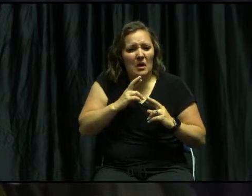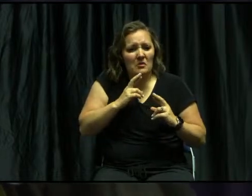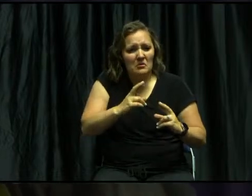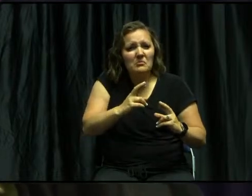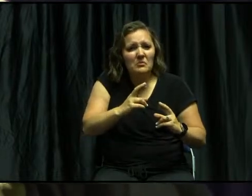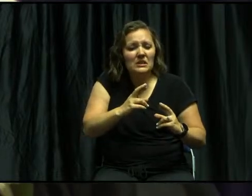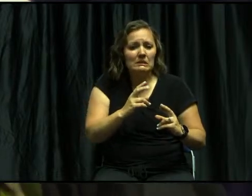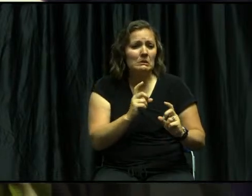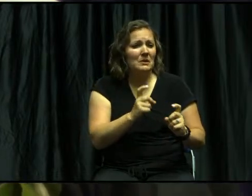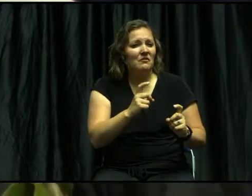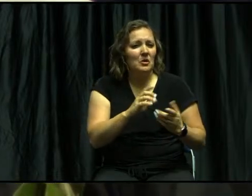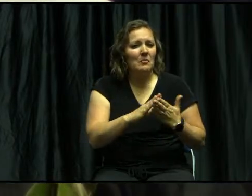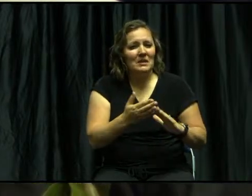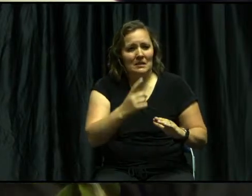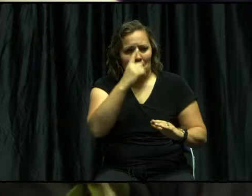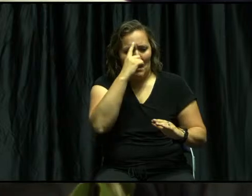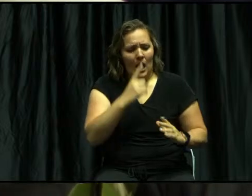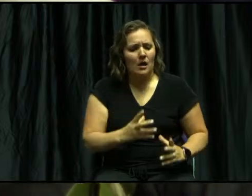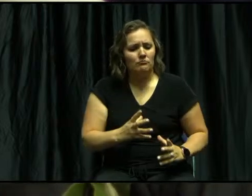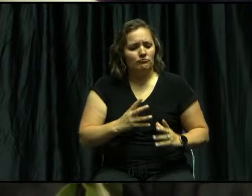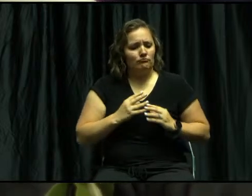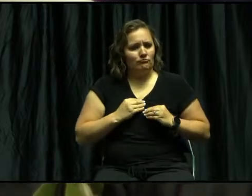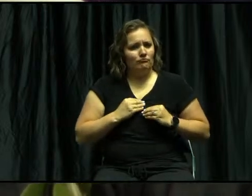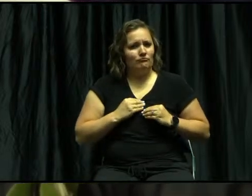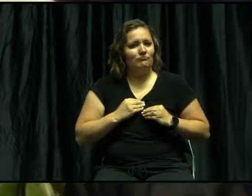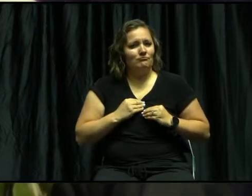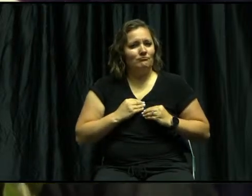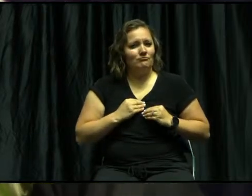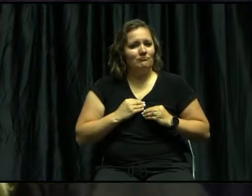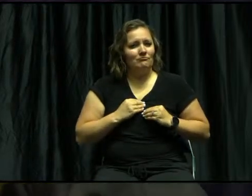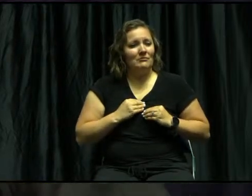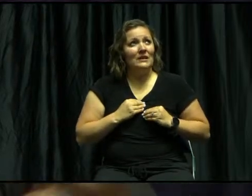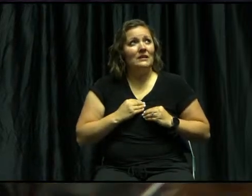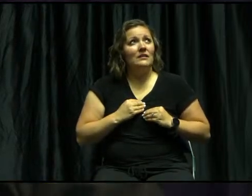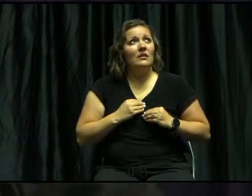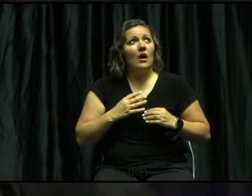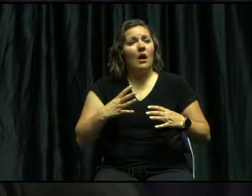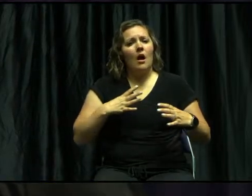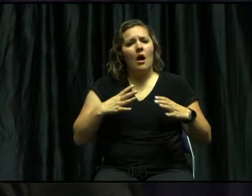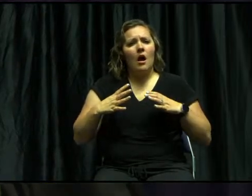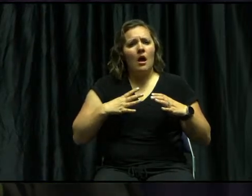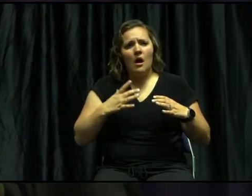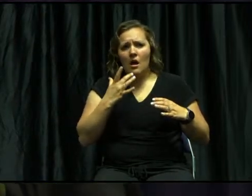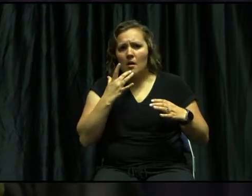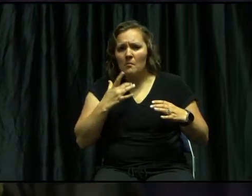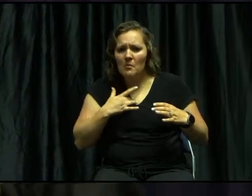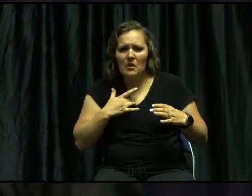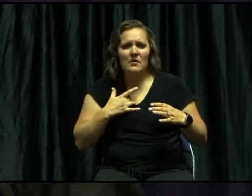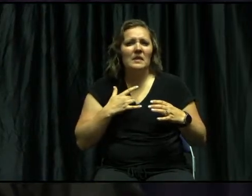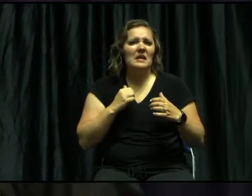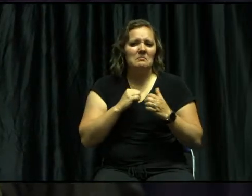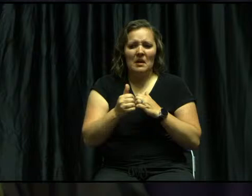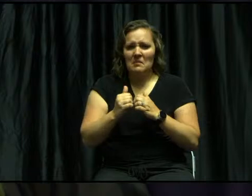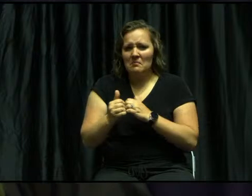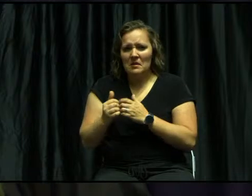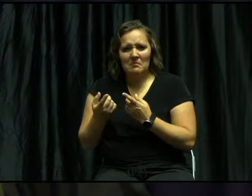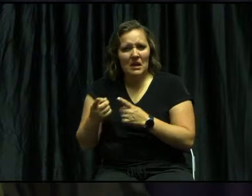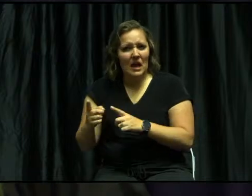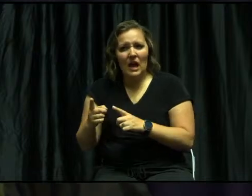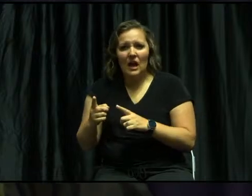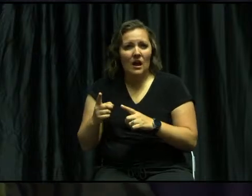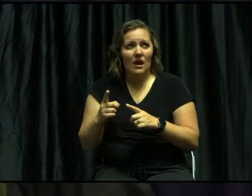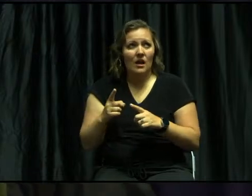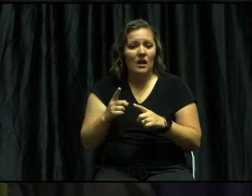peace of mind, I accepted it graciously. Holidays and birthdays would pass, and I couldn't spend my